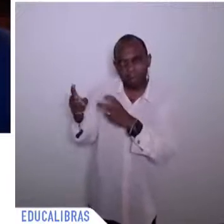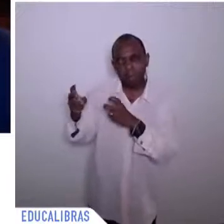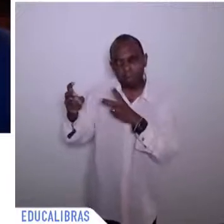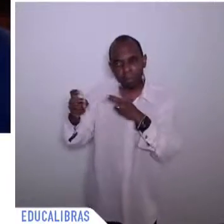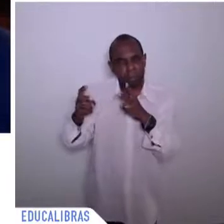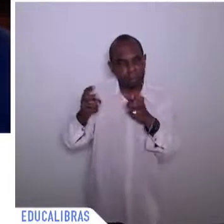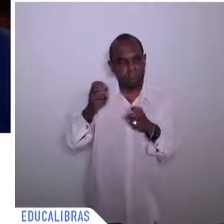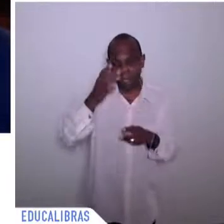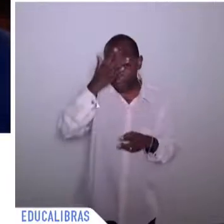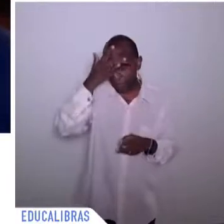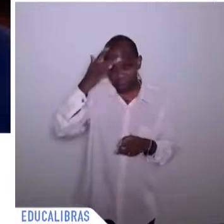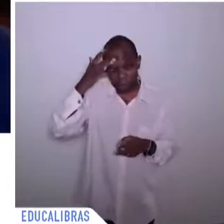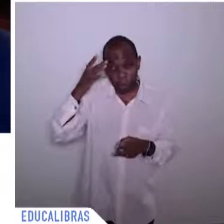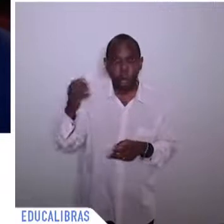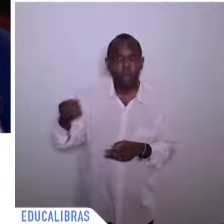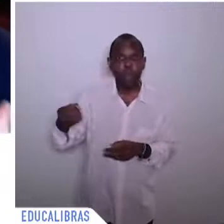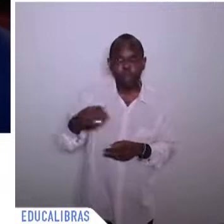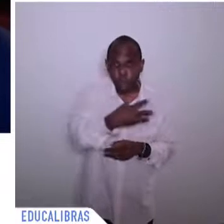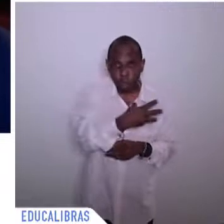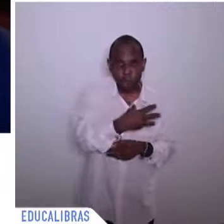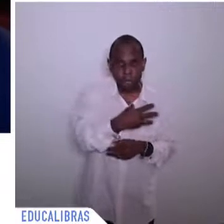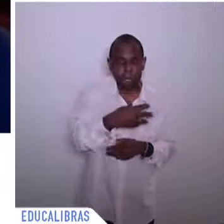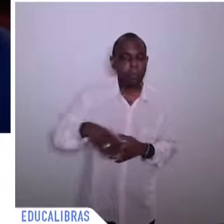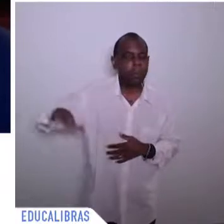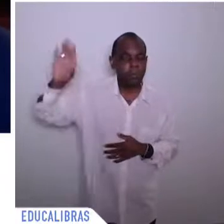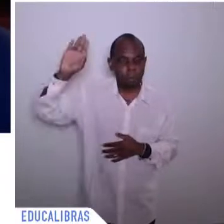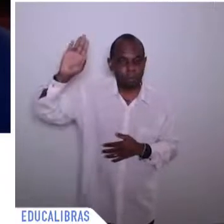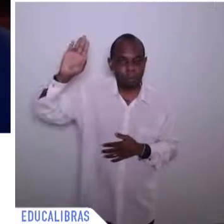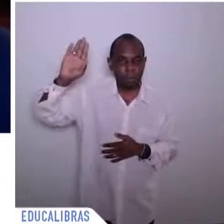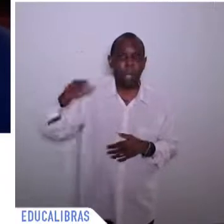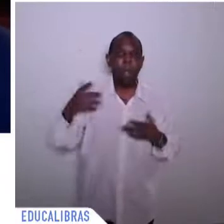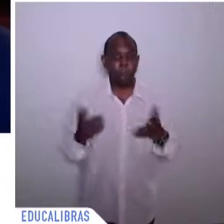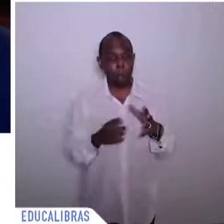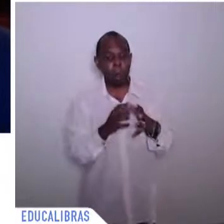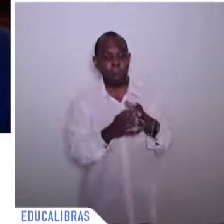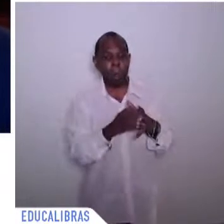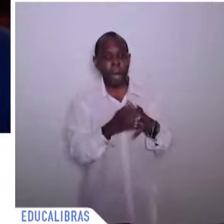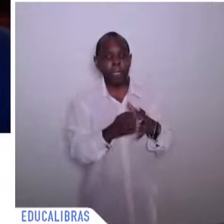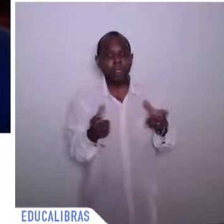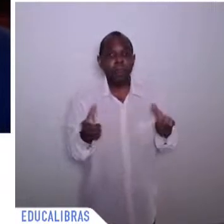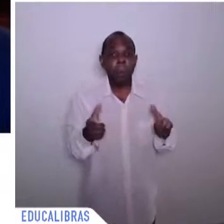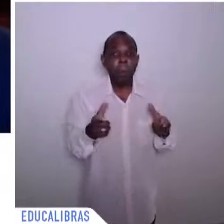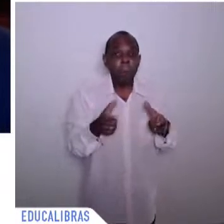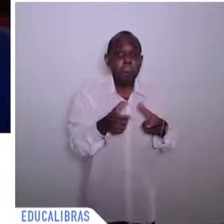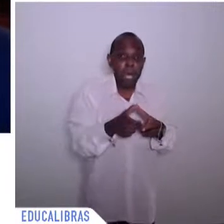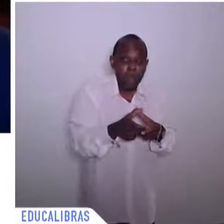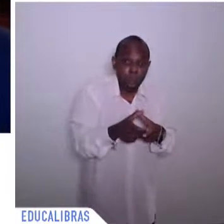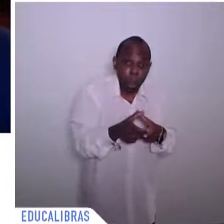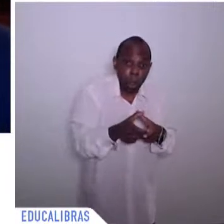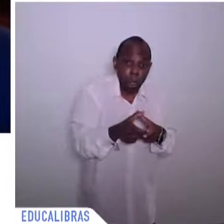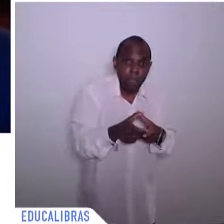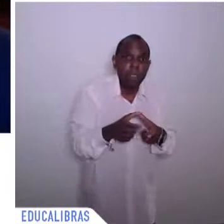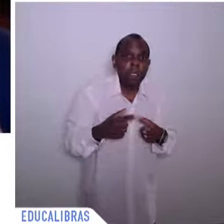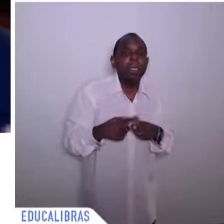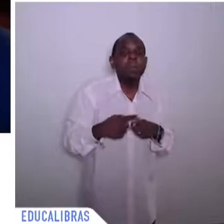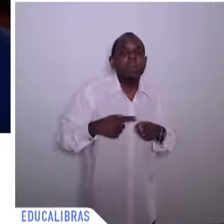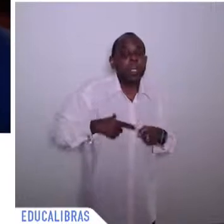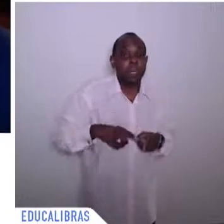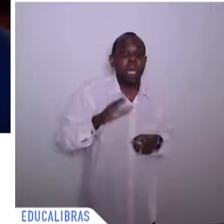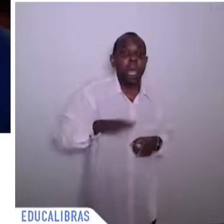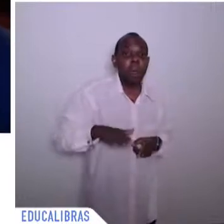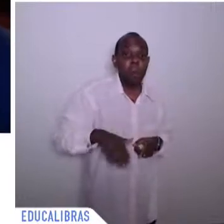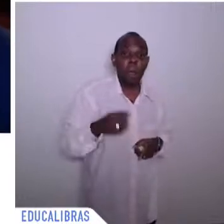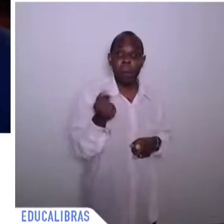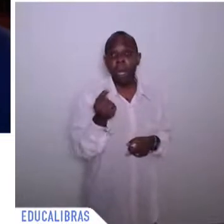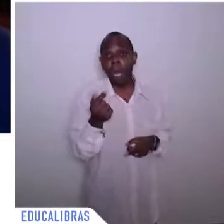that you see younger candidates entering the competition, smaller parties competing for a